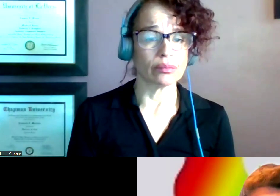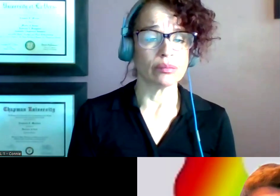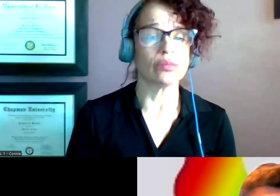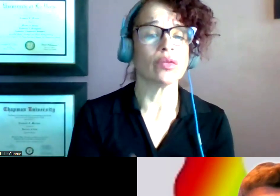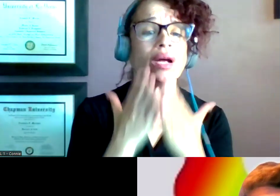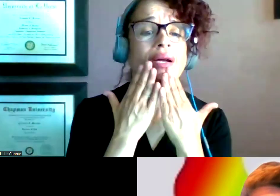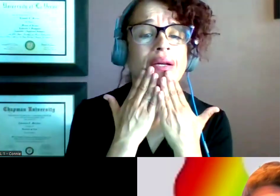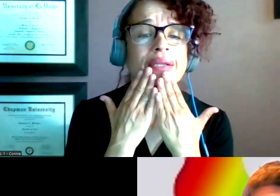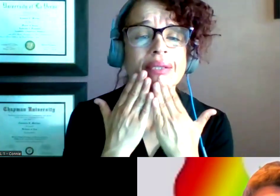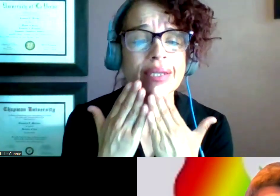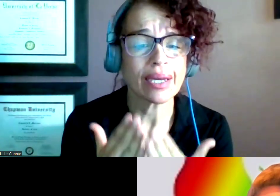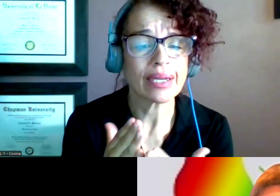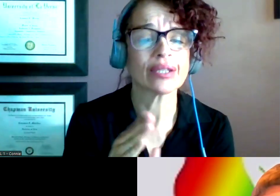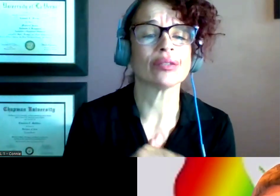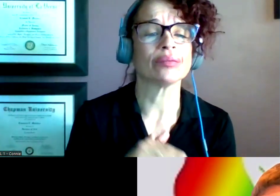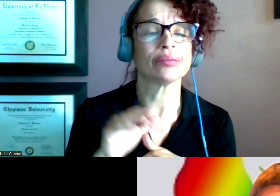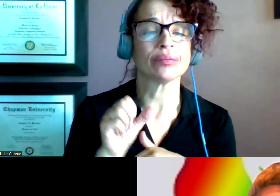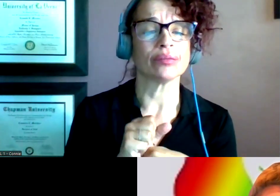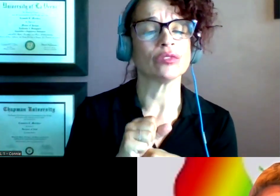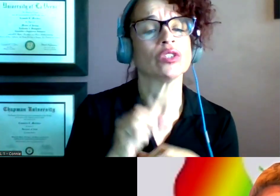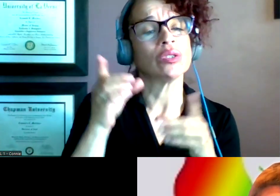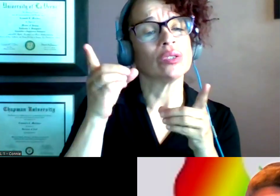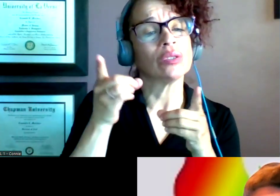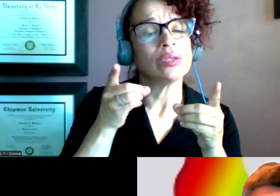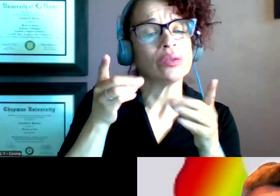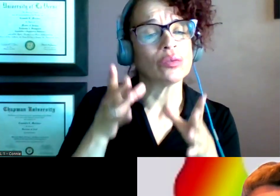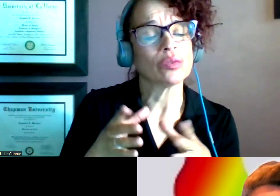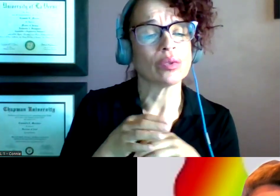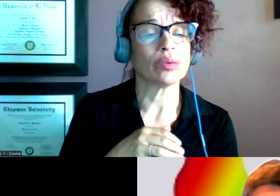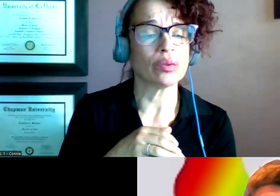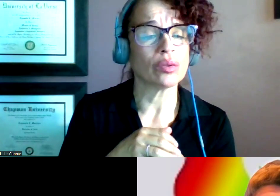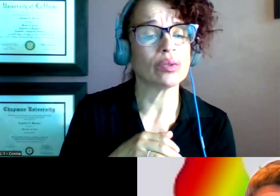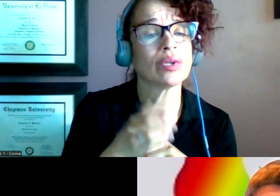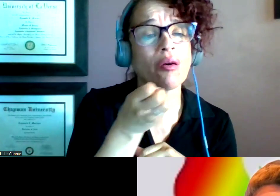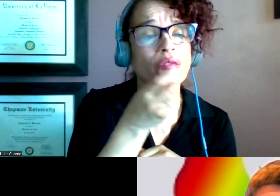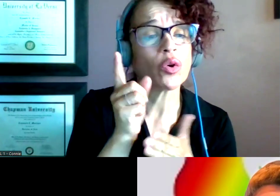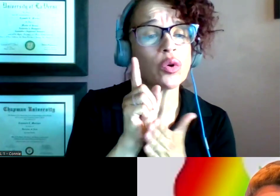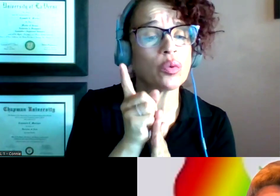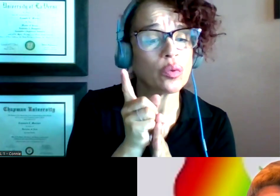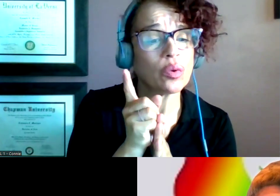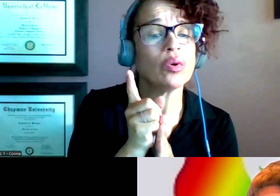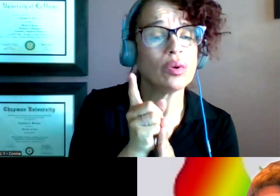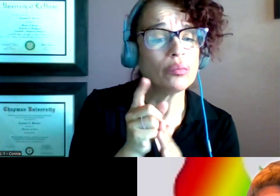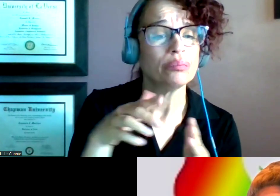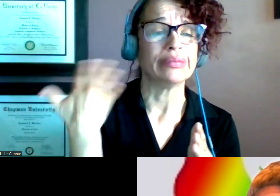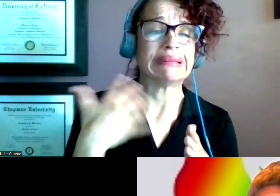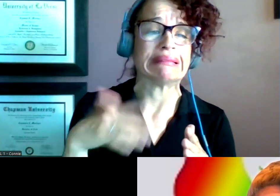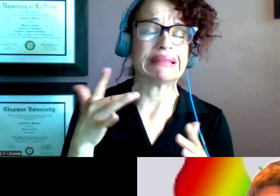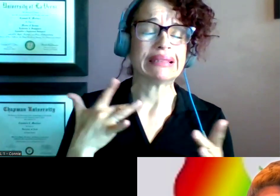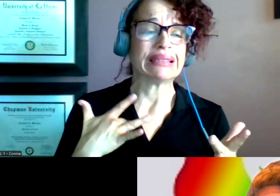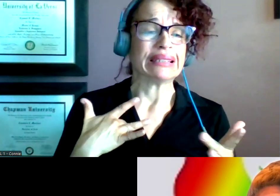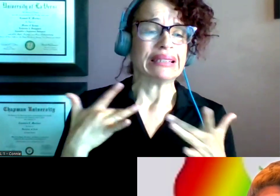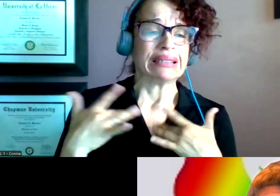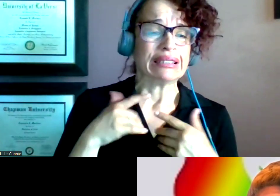Thank you, Hagar. As Director Rutledge shared just a few minutes ago, many of us are very concerned about the